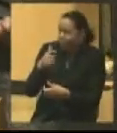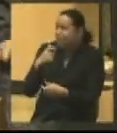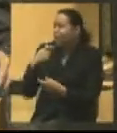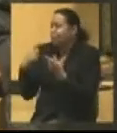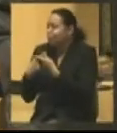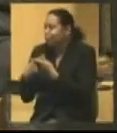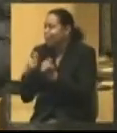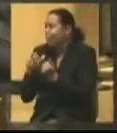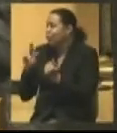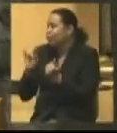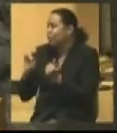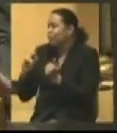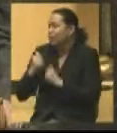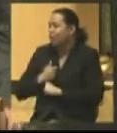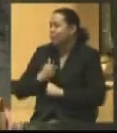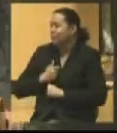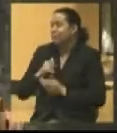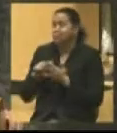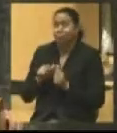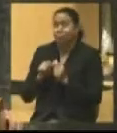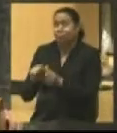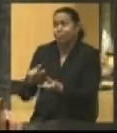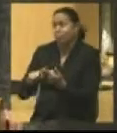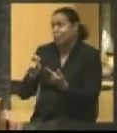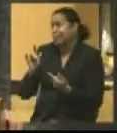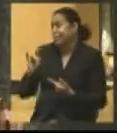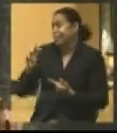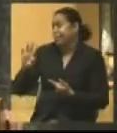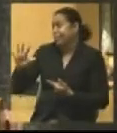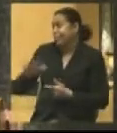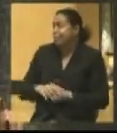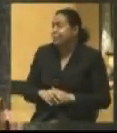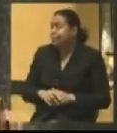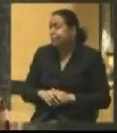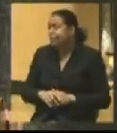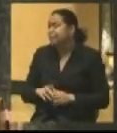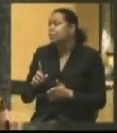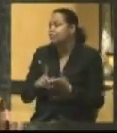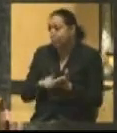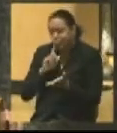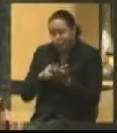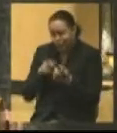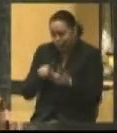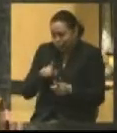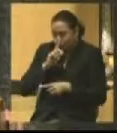the Union Army, right? And that goes on right into 1865, right? So what you're seeing on the